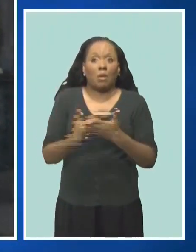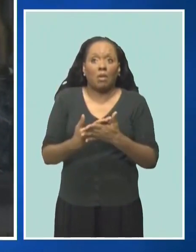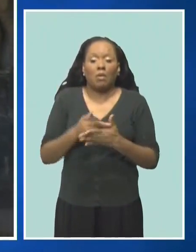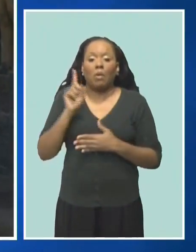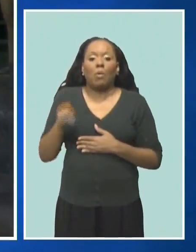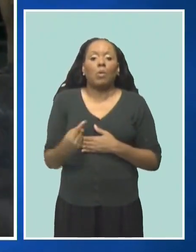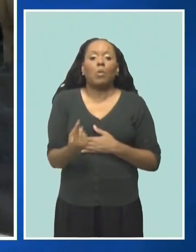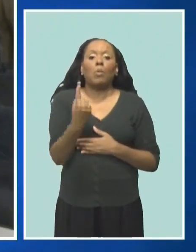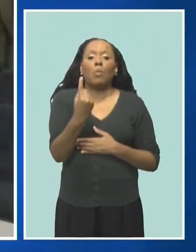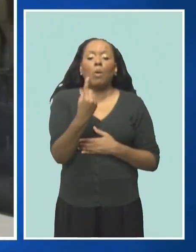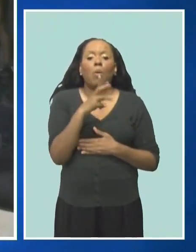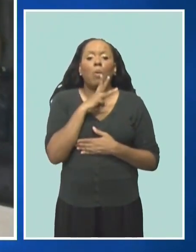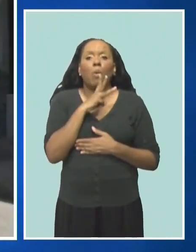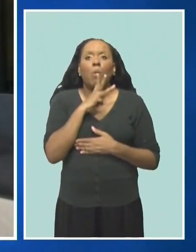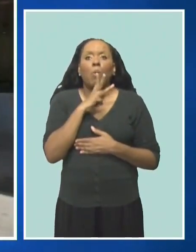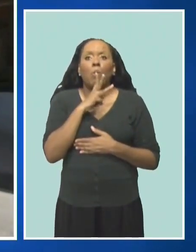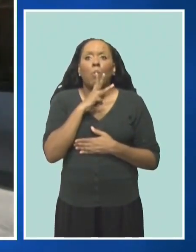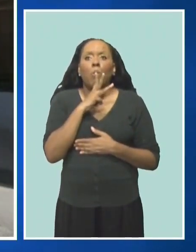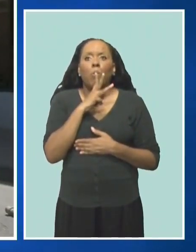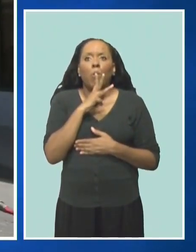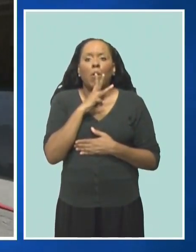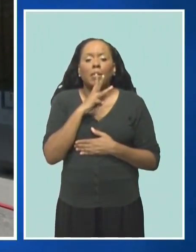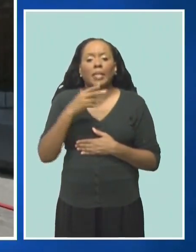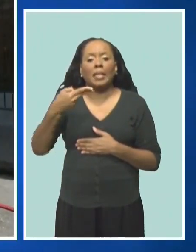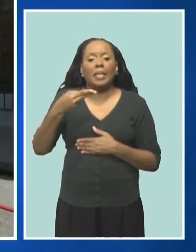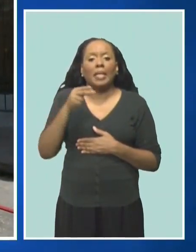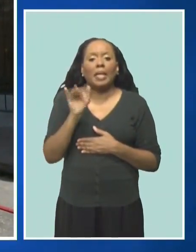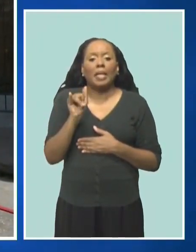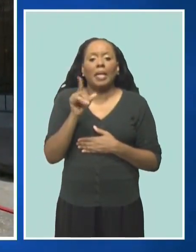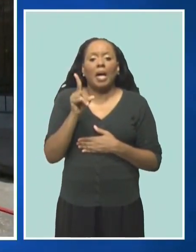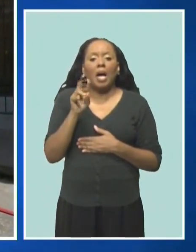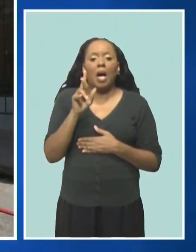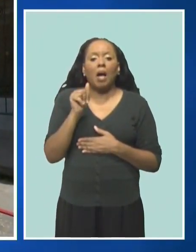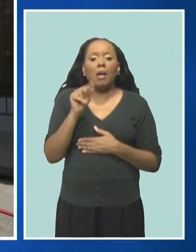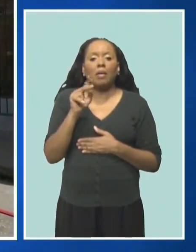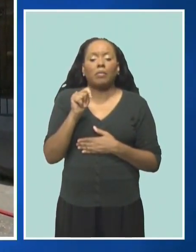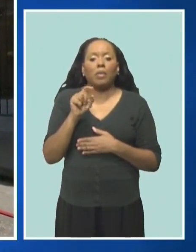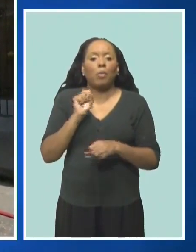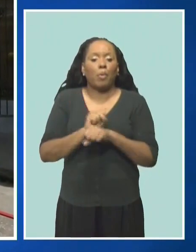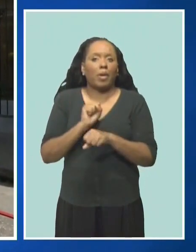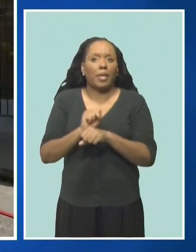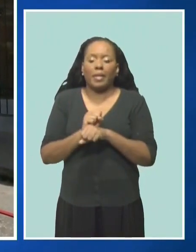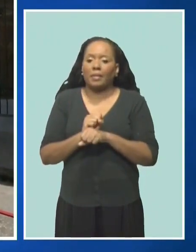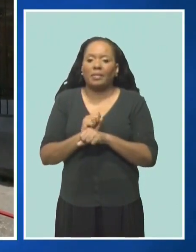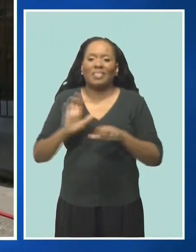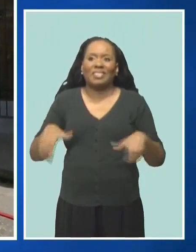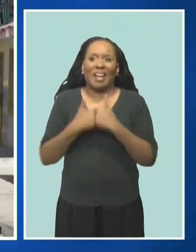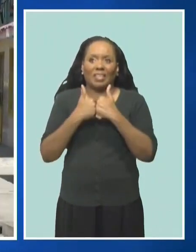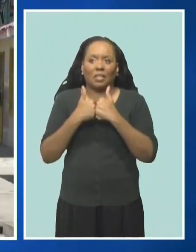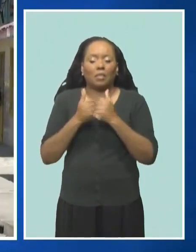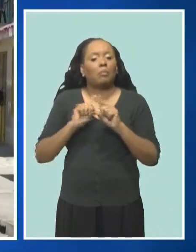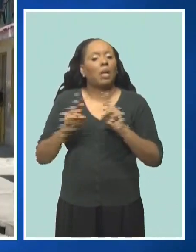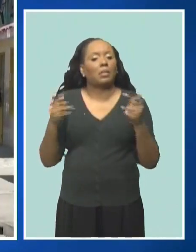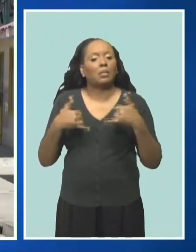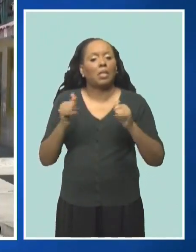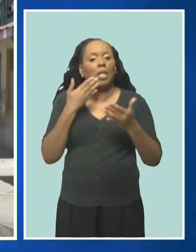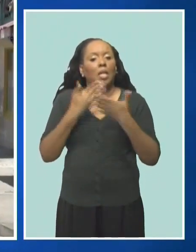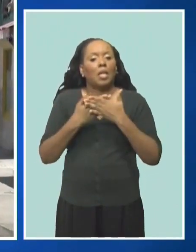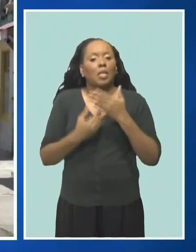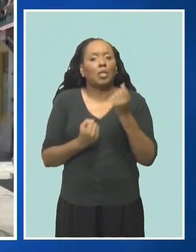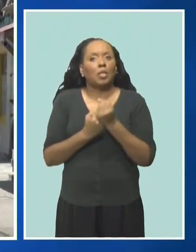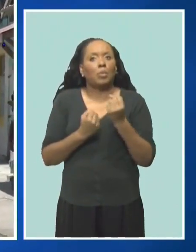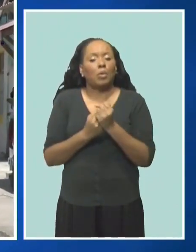hydrant was found, creating a challenge for the firefighters. It restricted their operation, but they received good support from the Barbados